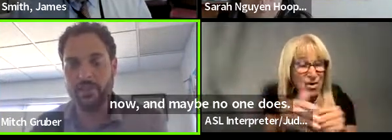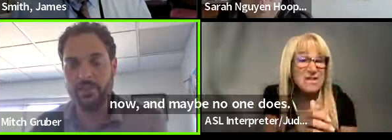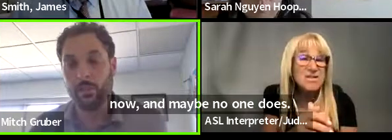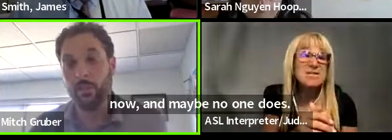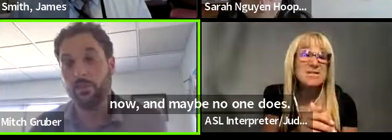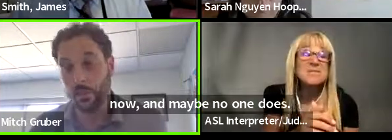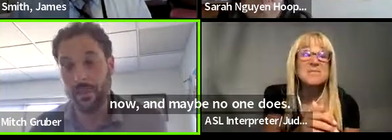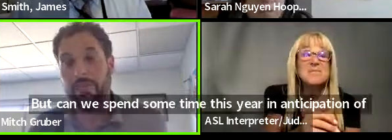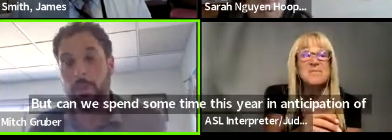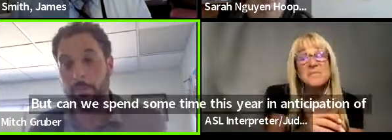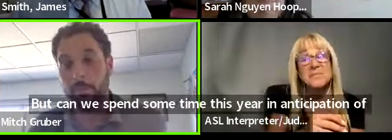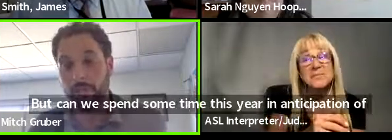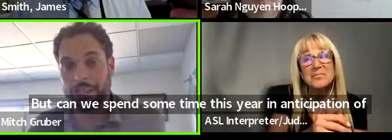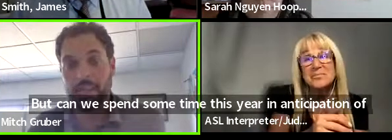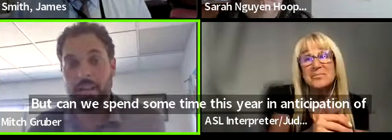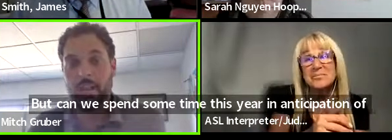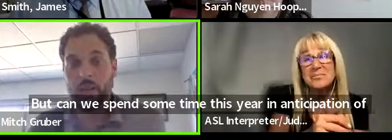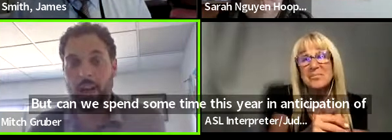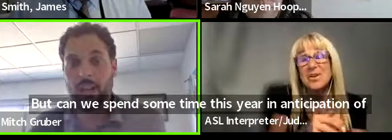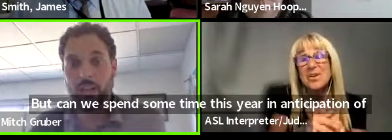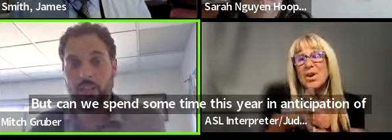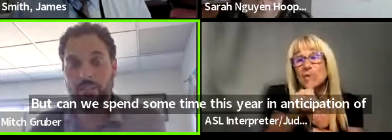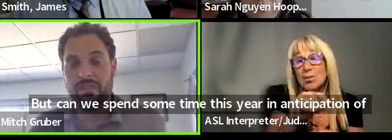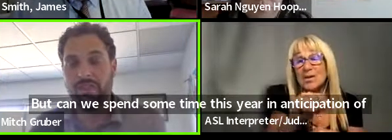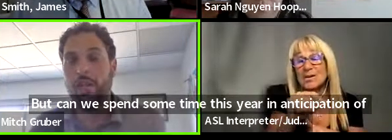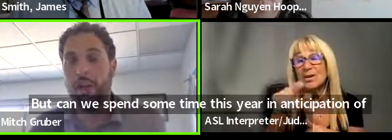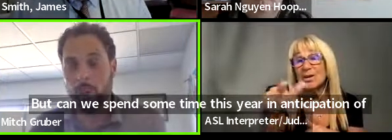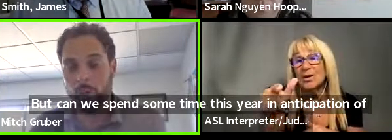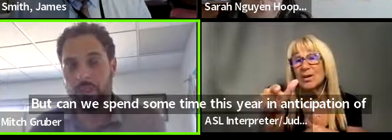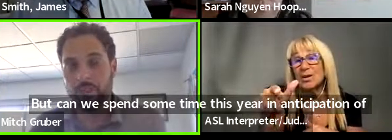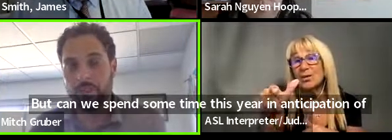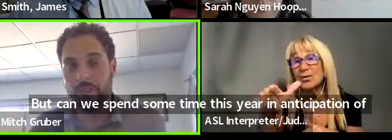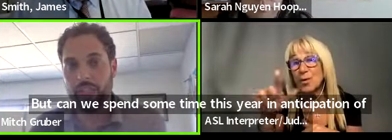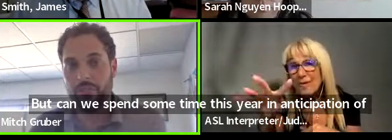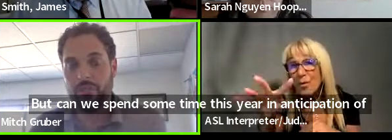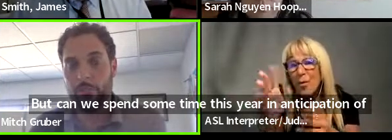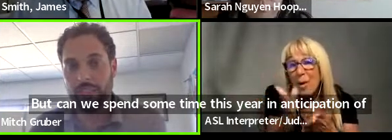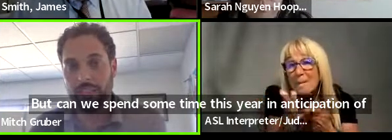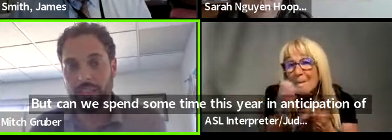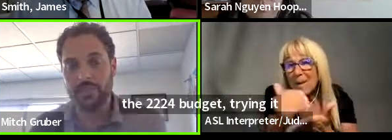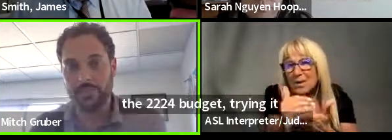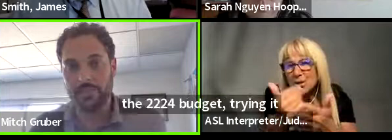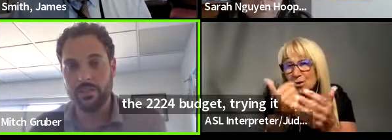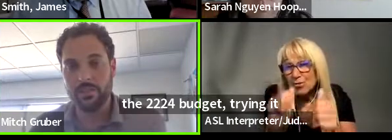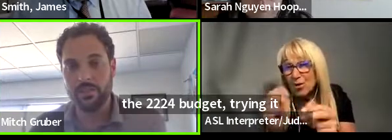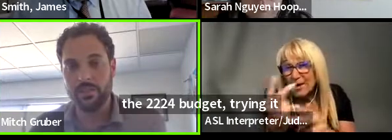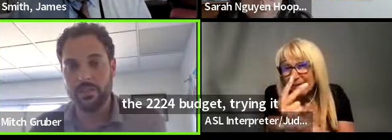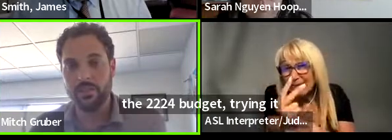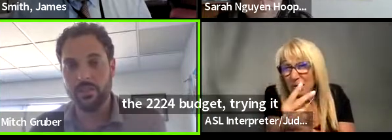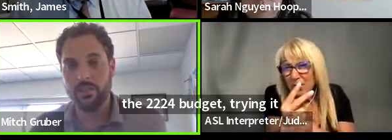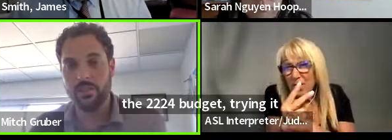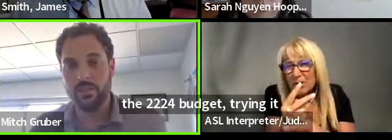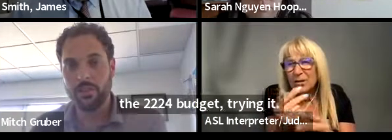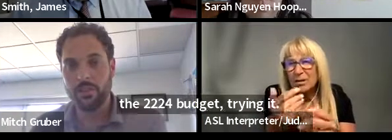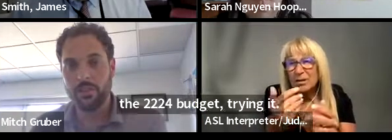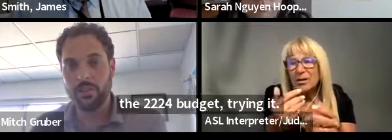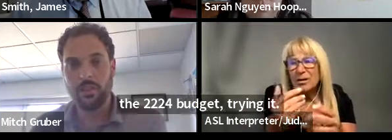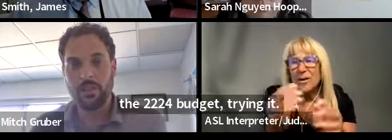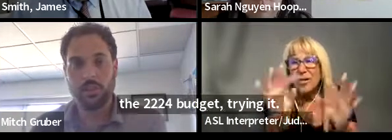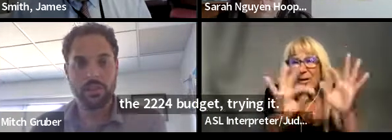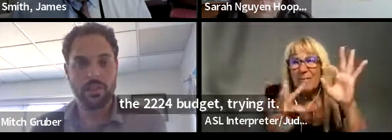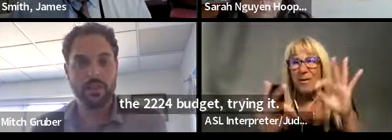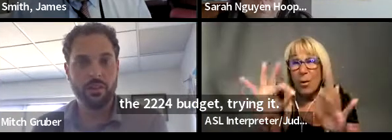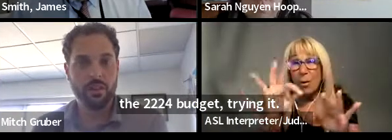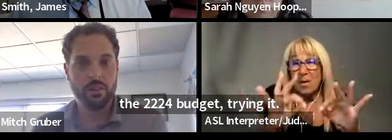the 2024 budget trying to figure out what that formula is? Yeah, we can do that. I